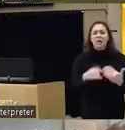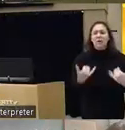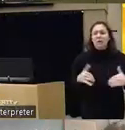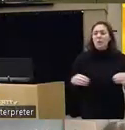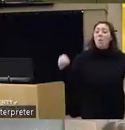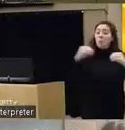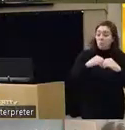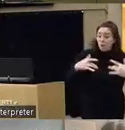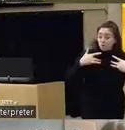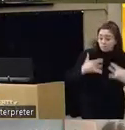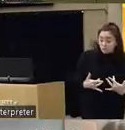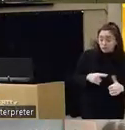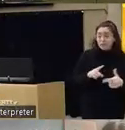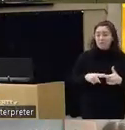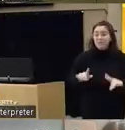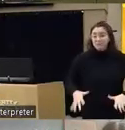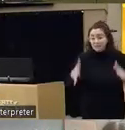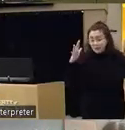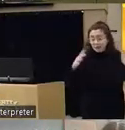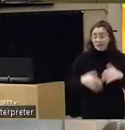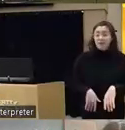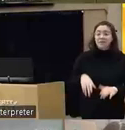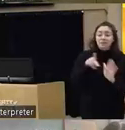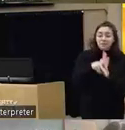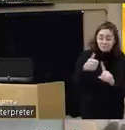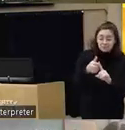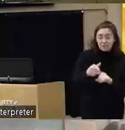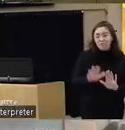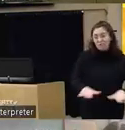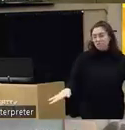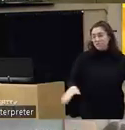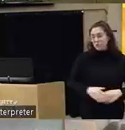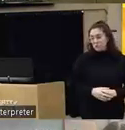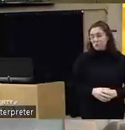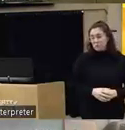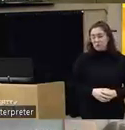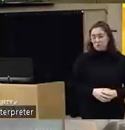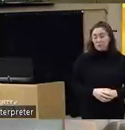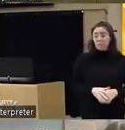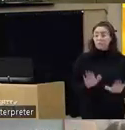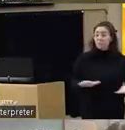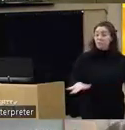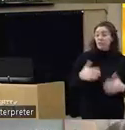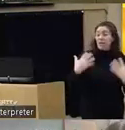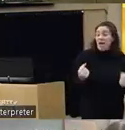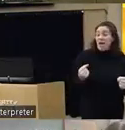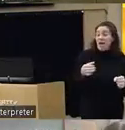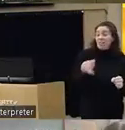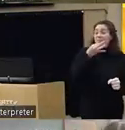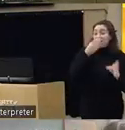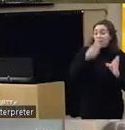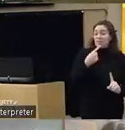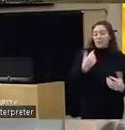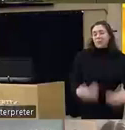of depression, anxiety, and suicidality among children. And pediatric health experts have said that we are in a